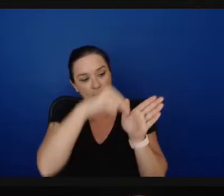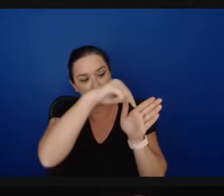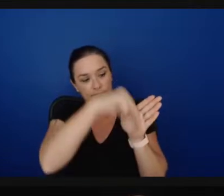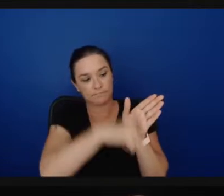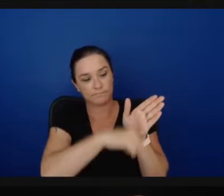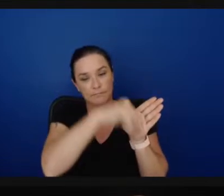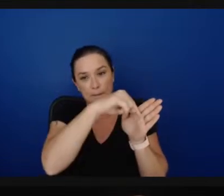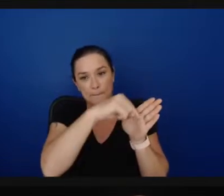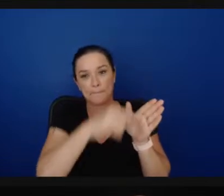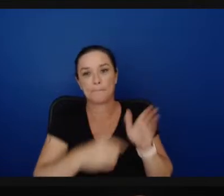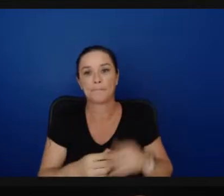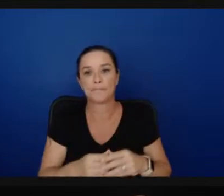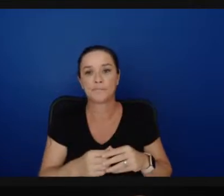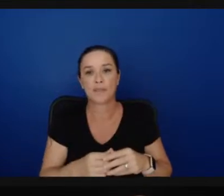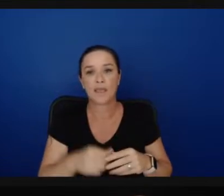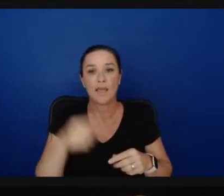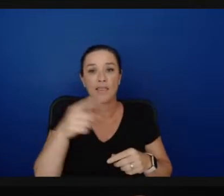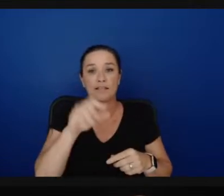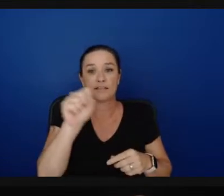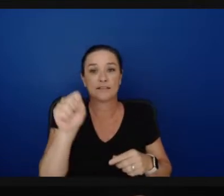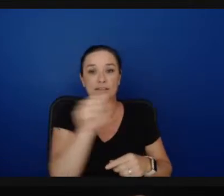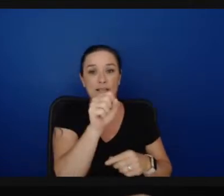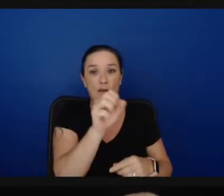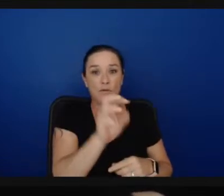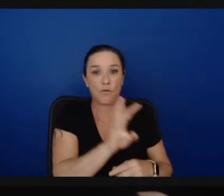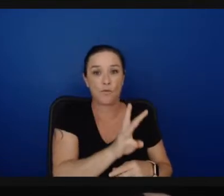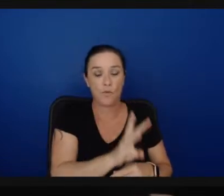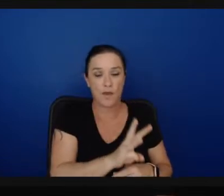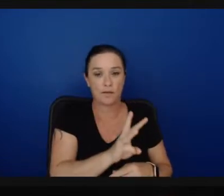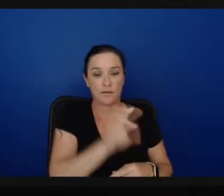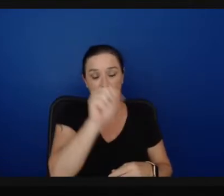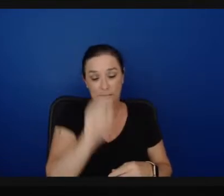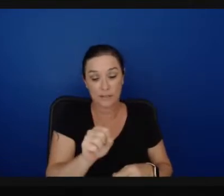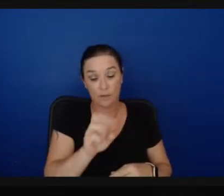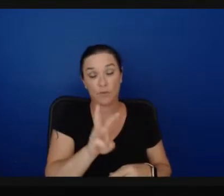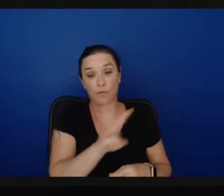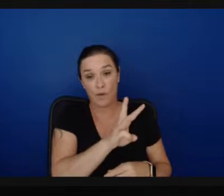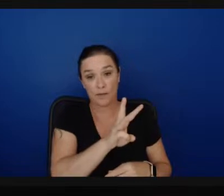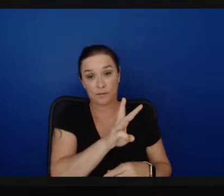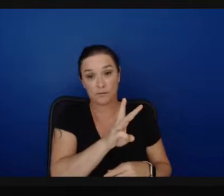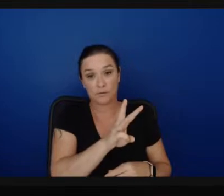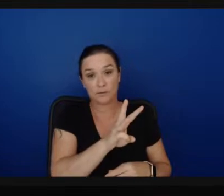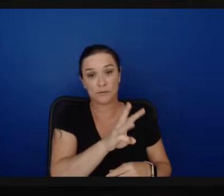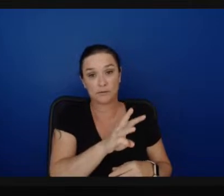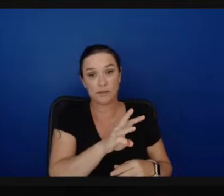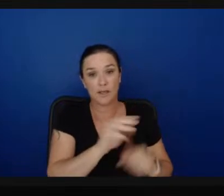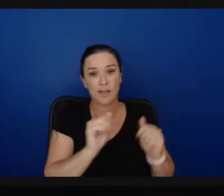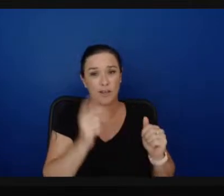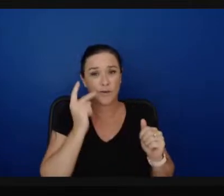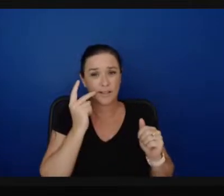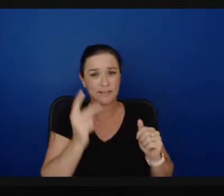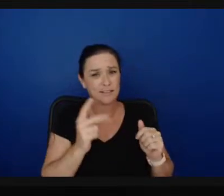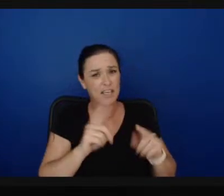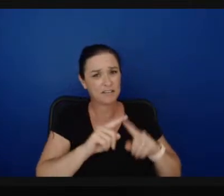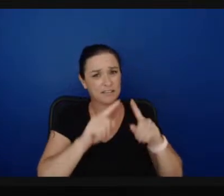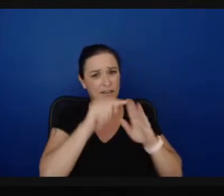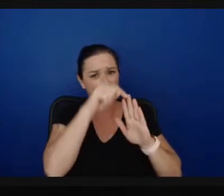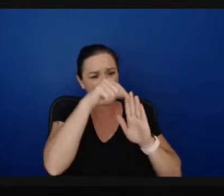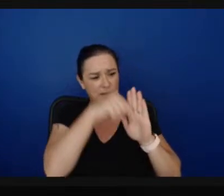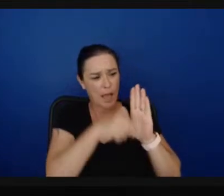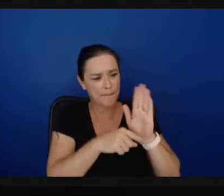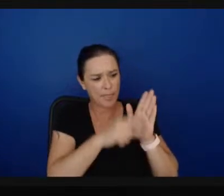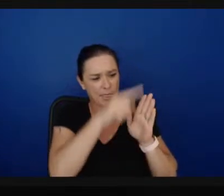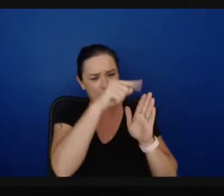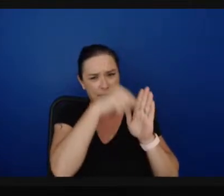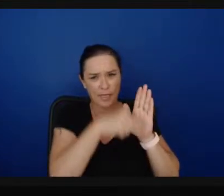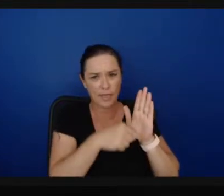furthest southwest cluster of earthquakes right here. And you see they span a good depth range of over a mile, right, bottom to